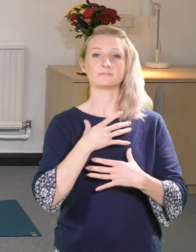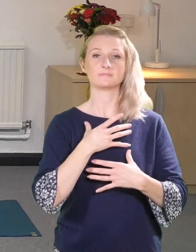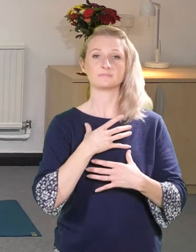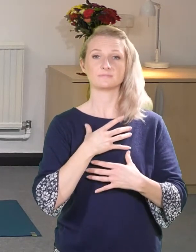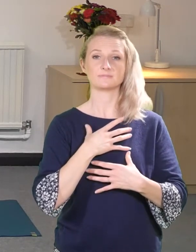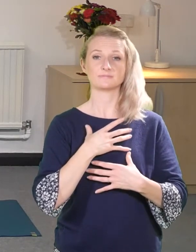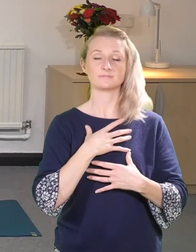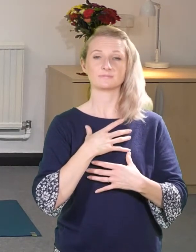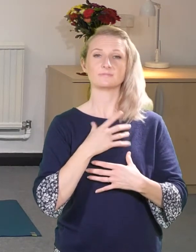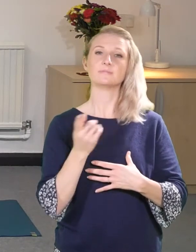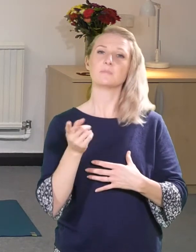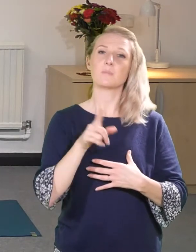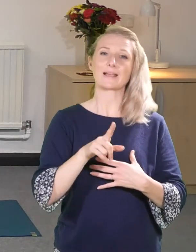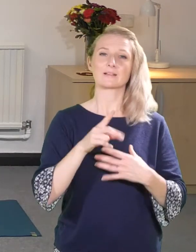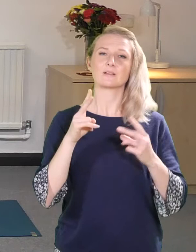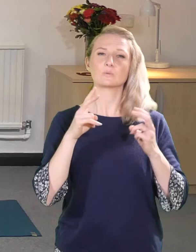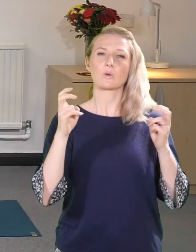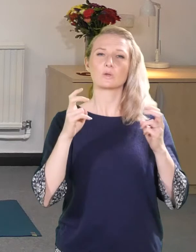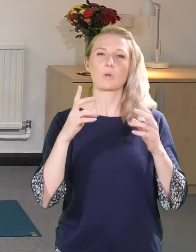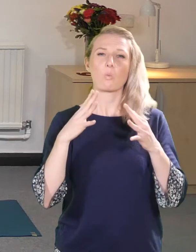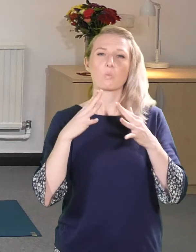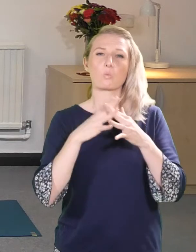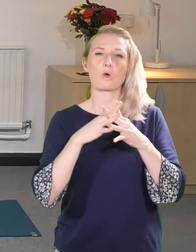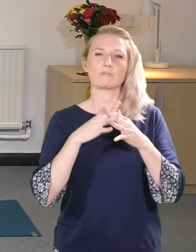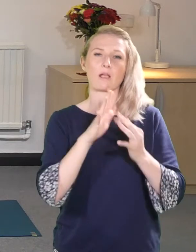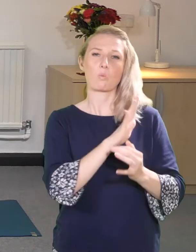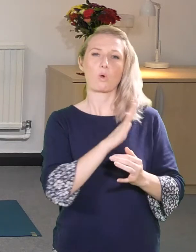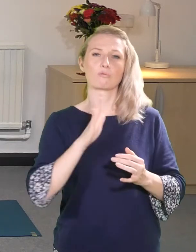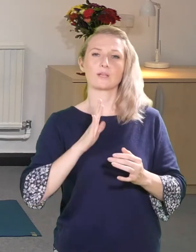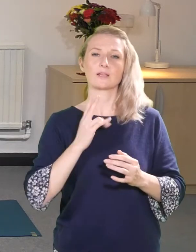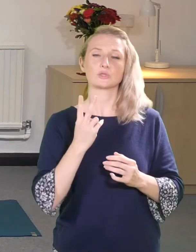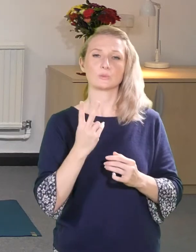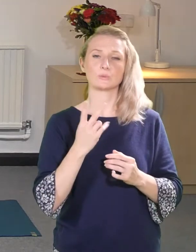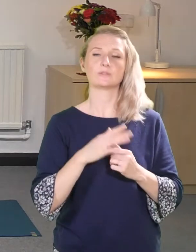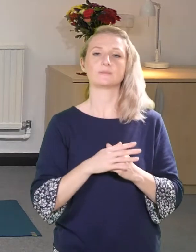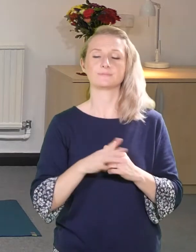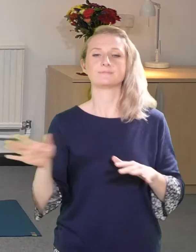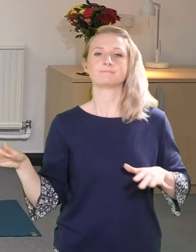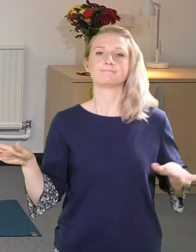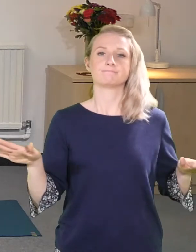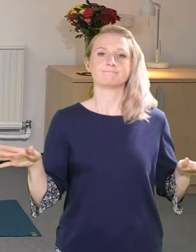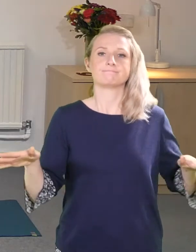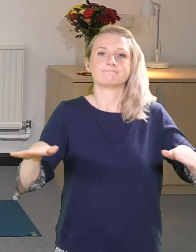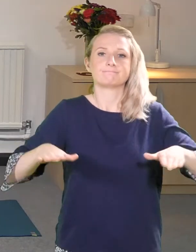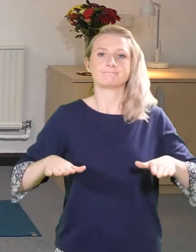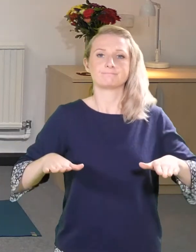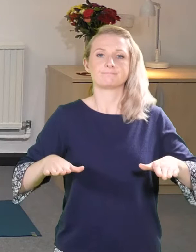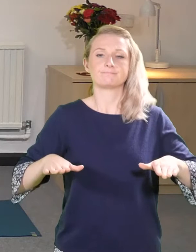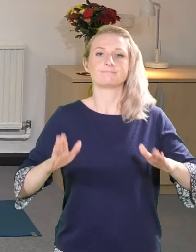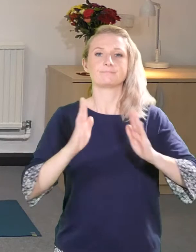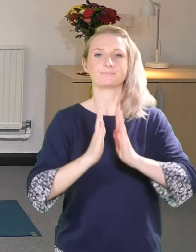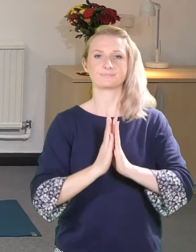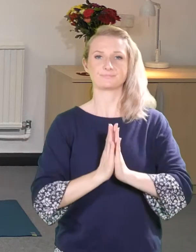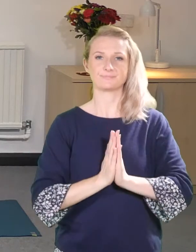Back into warrior 2, and then straighten the leg, turn the feet back and bring your hands to your heart. Take a